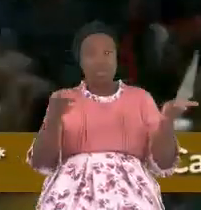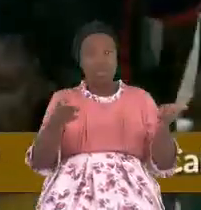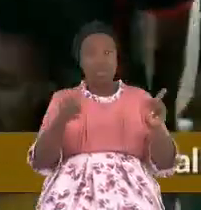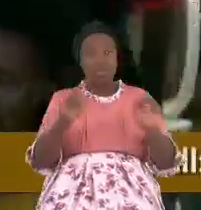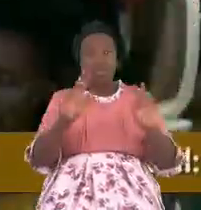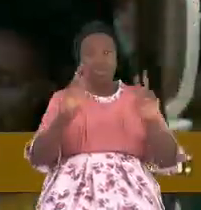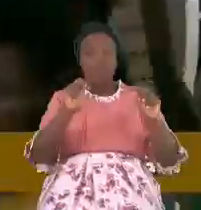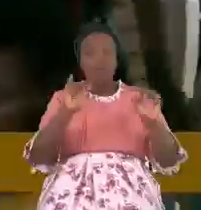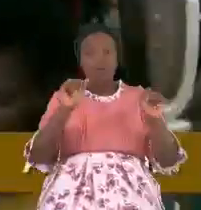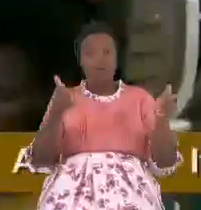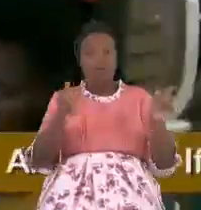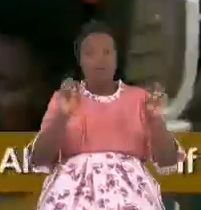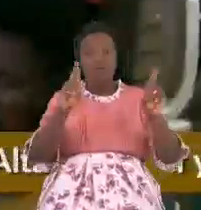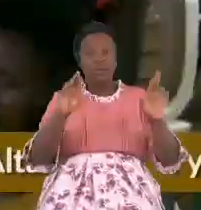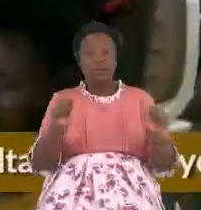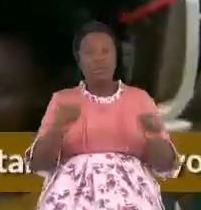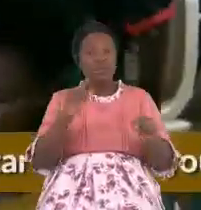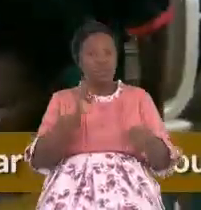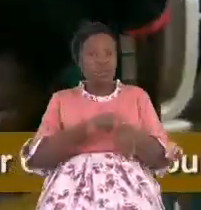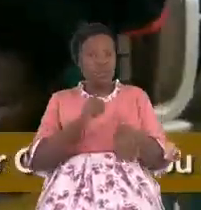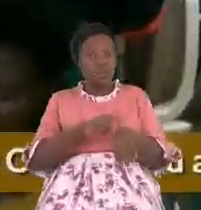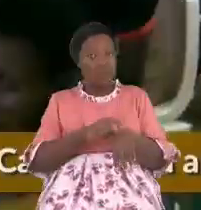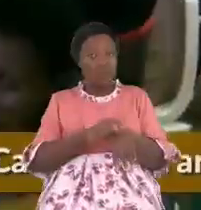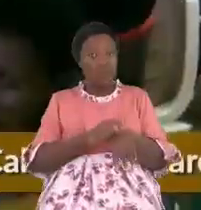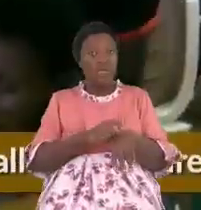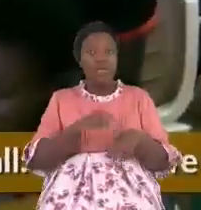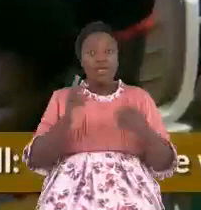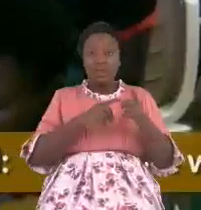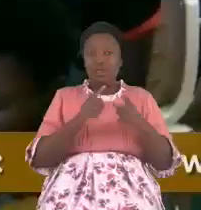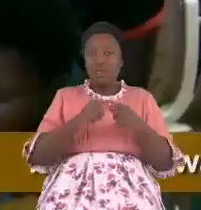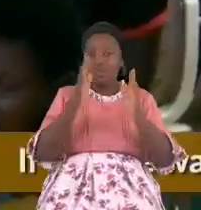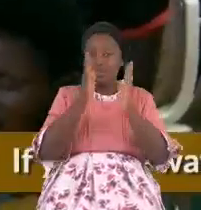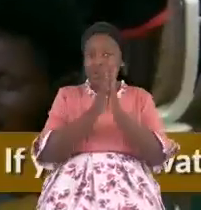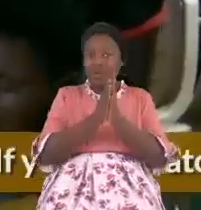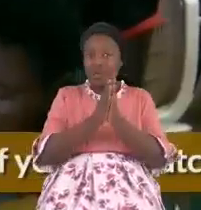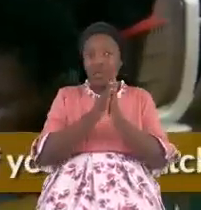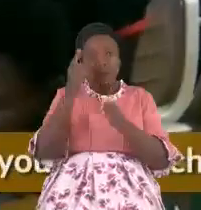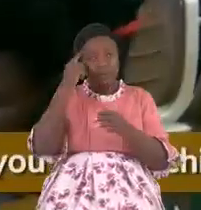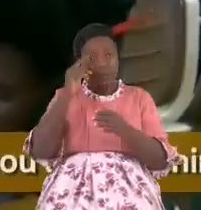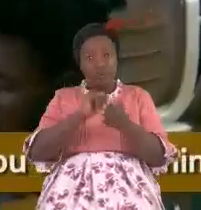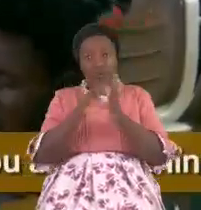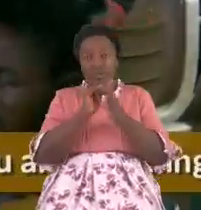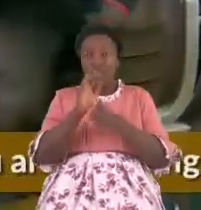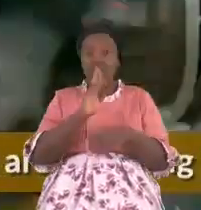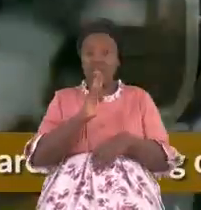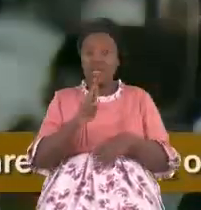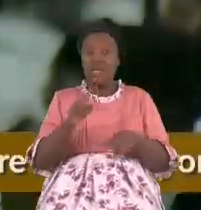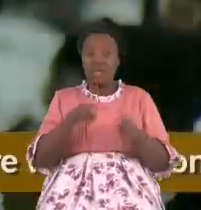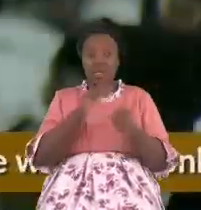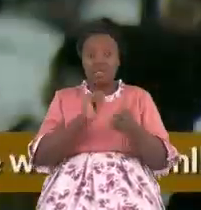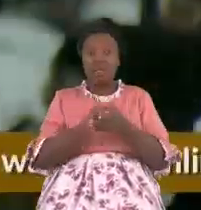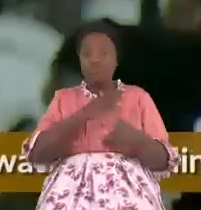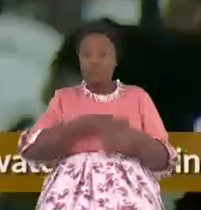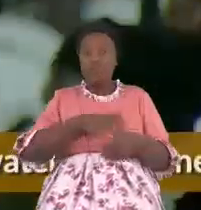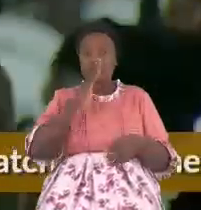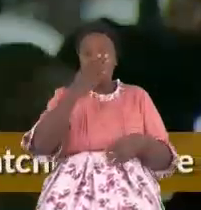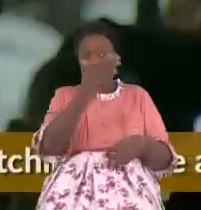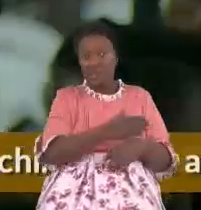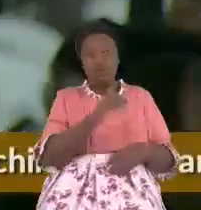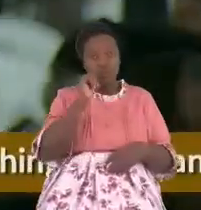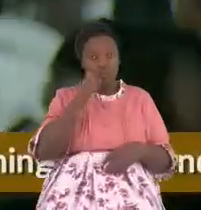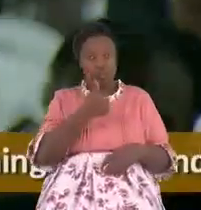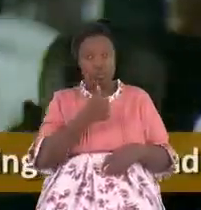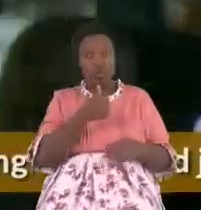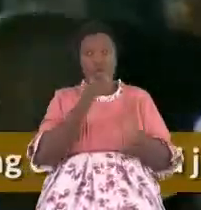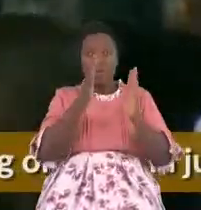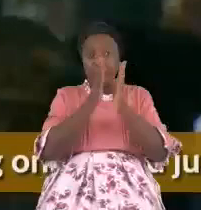pray those of you who are not involved in counseling or you are not being concerned pray and